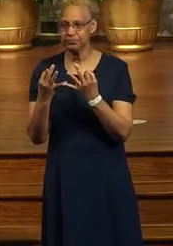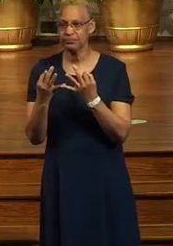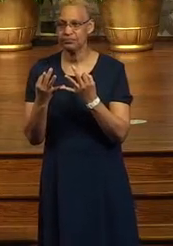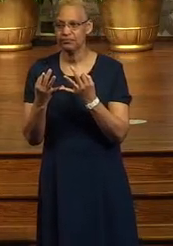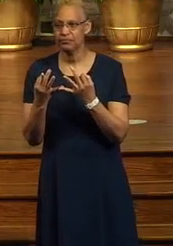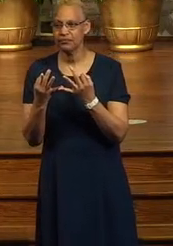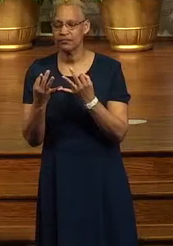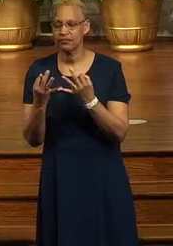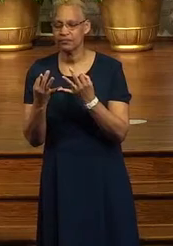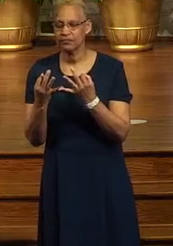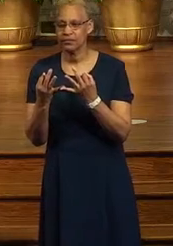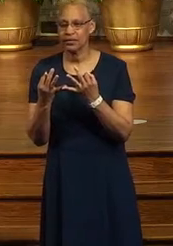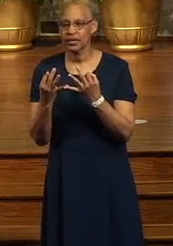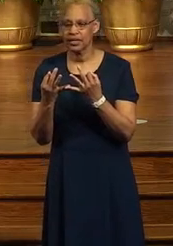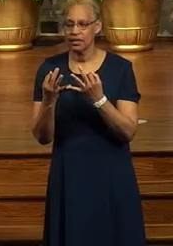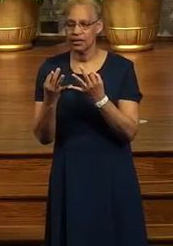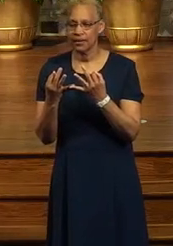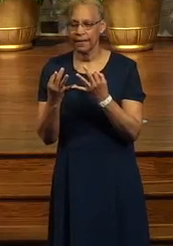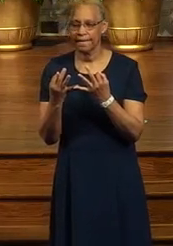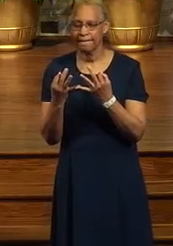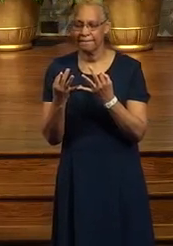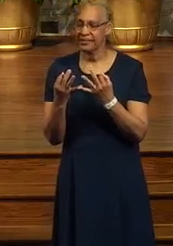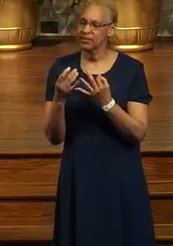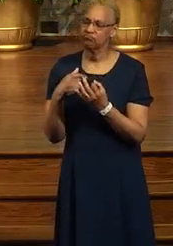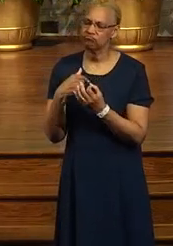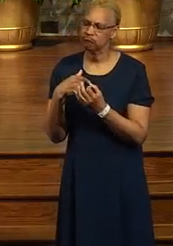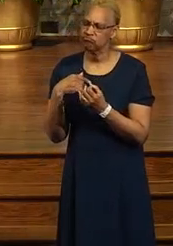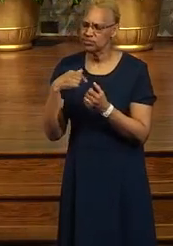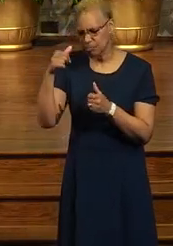I would like to reflect on a time in my life,